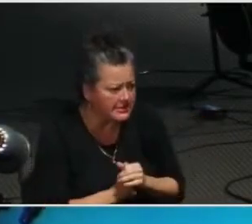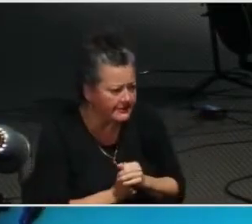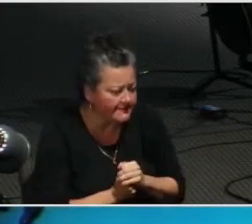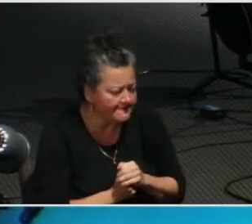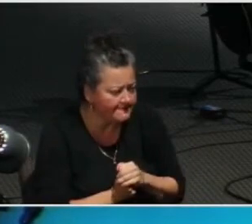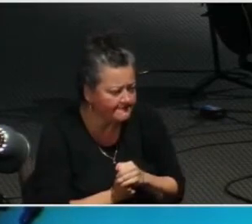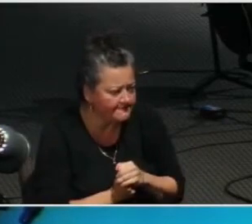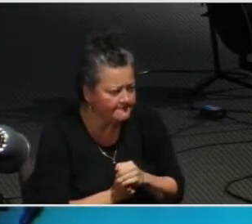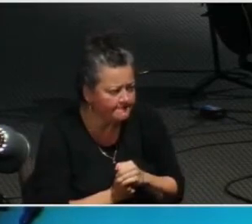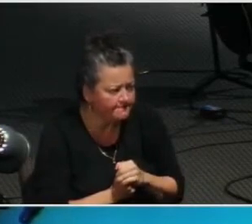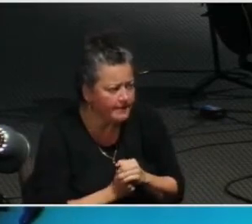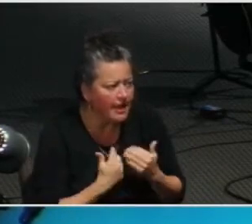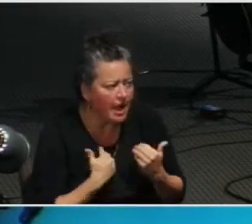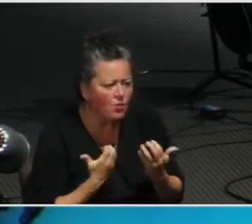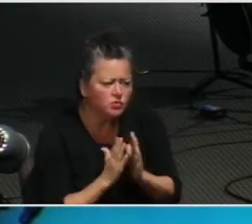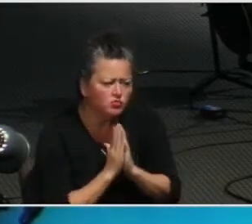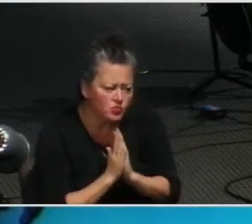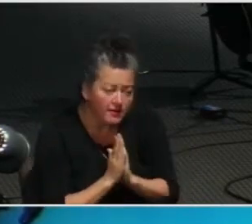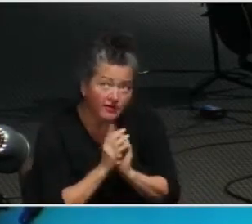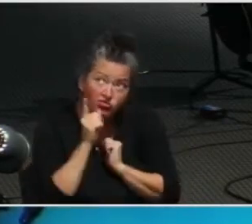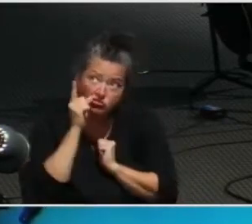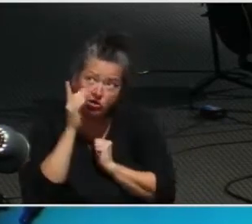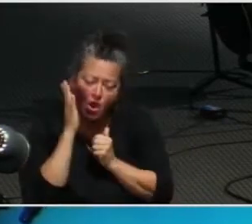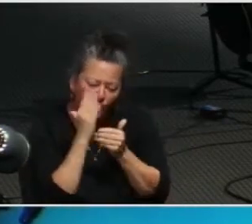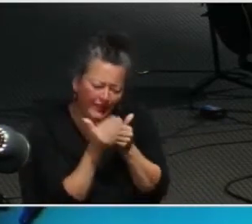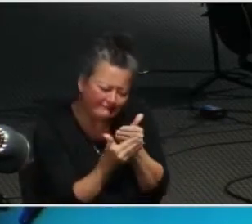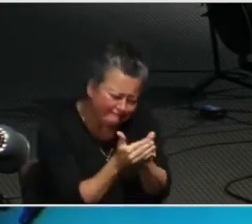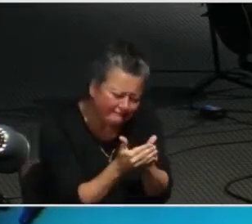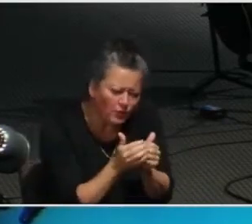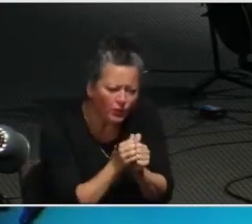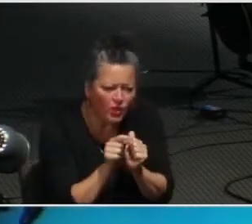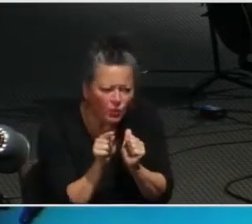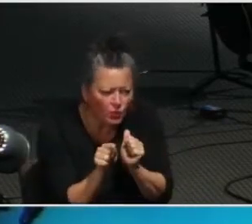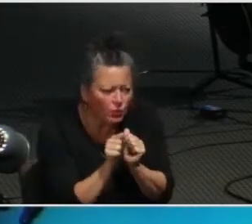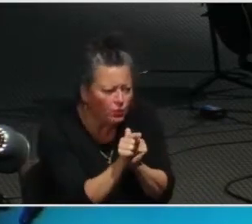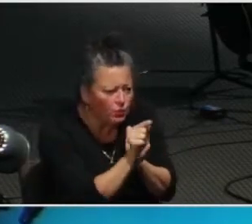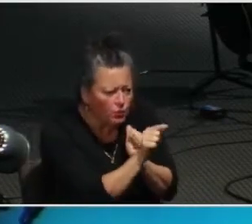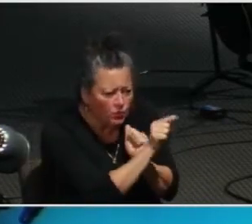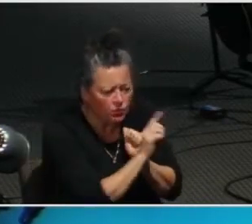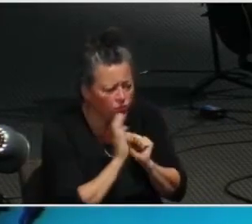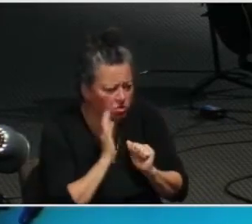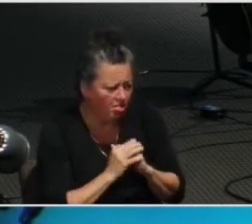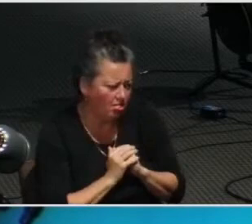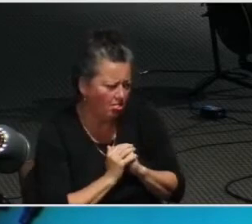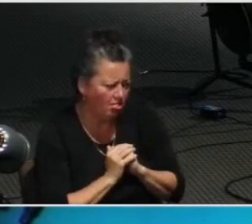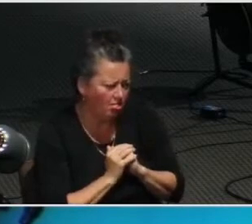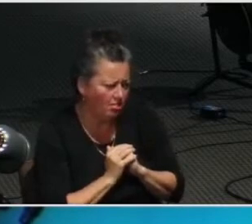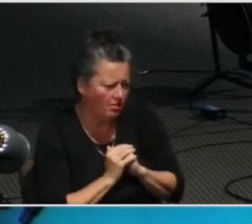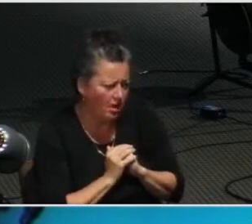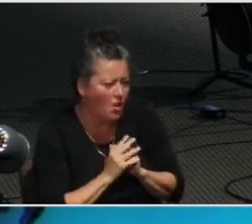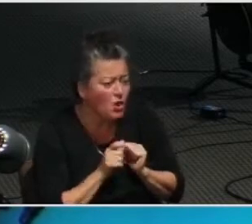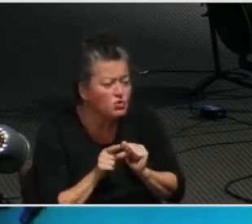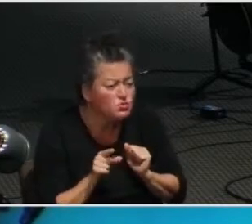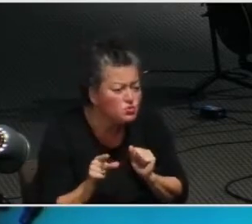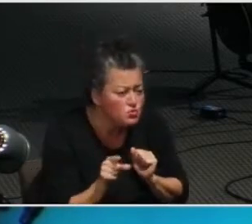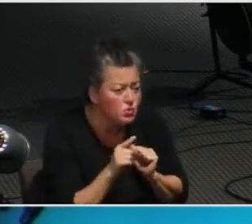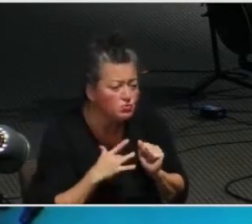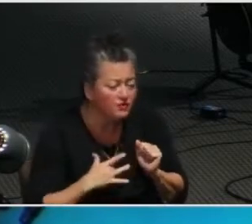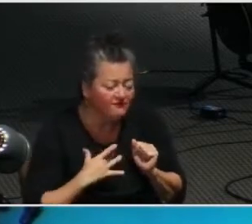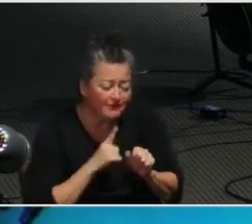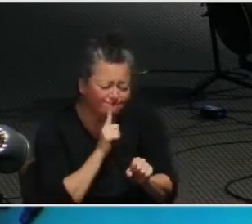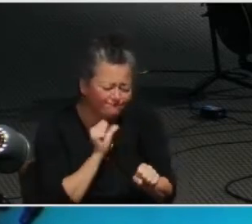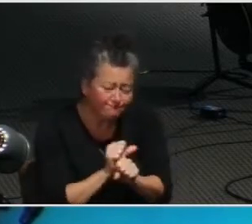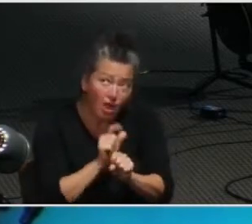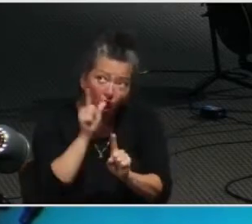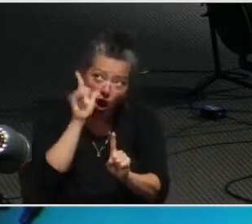come especially close to you so that you sense his love, his concern, and